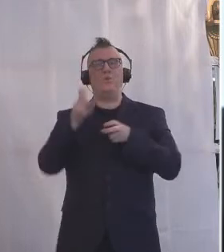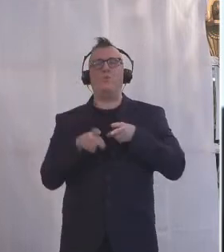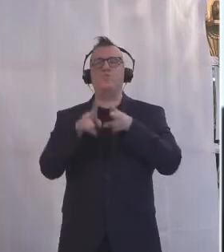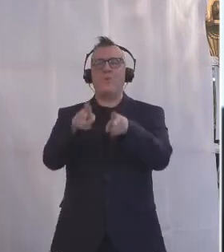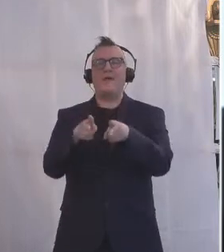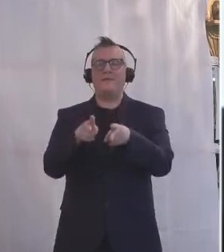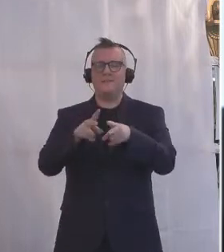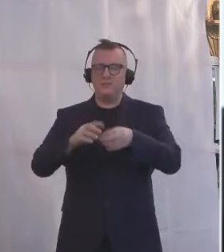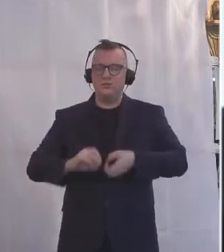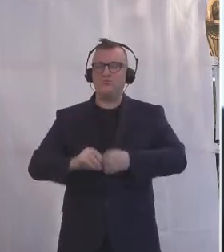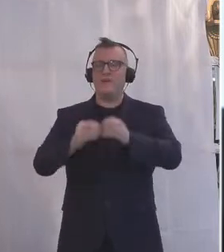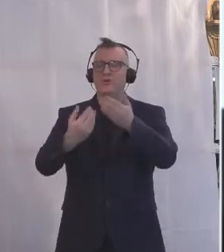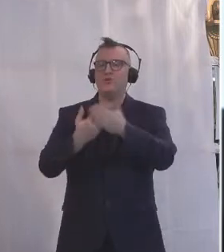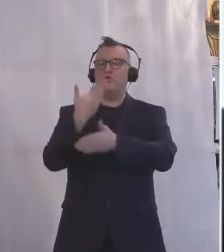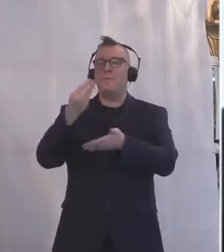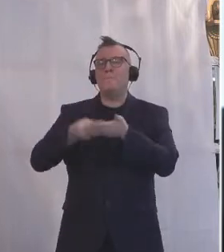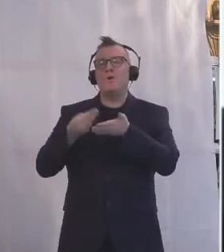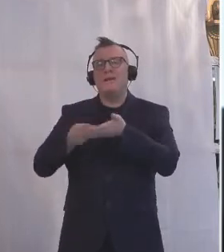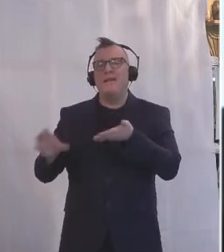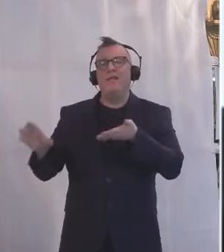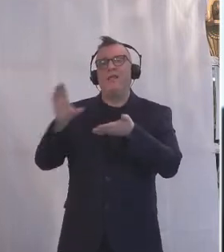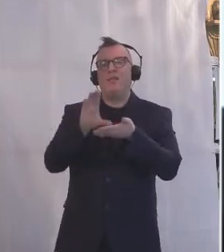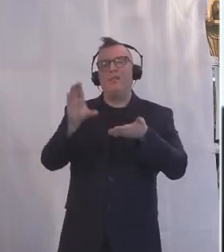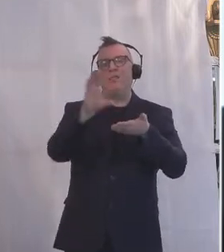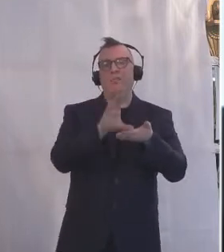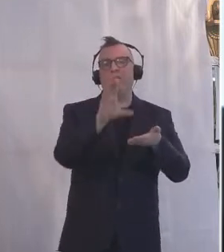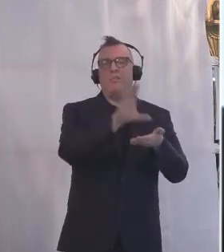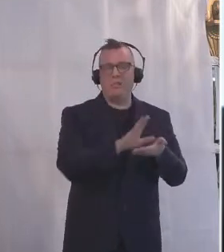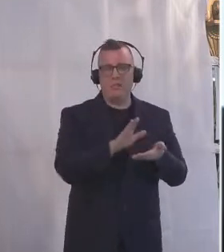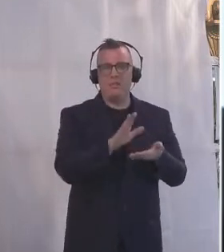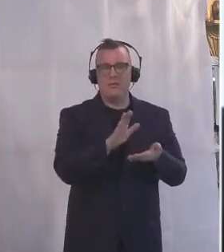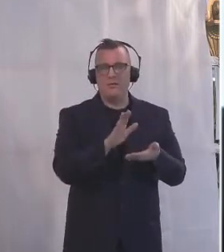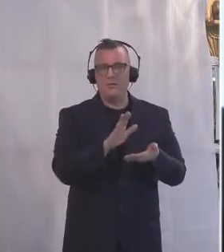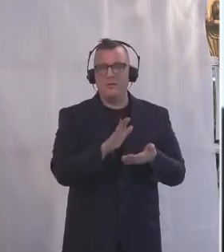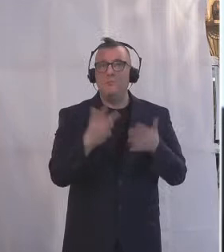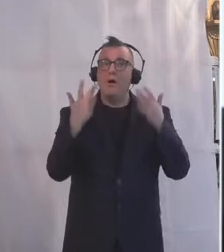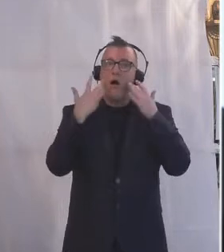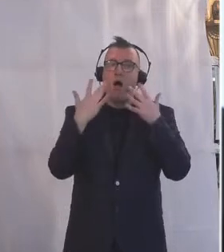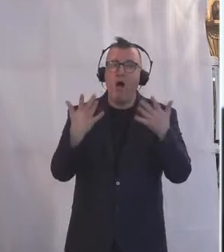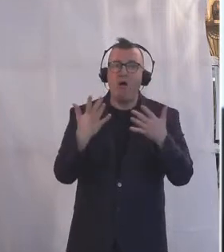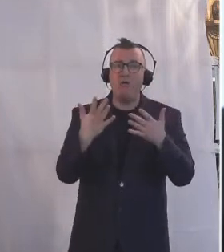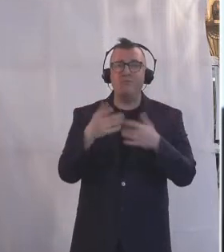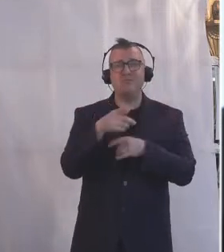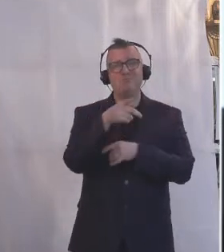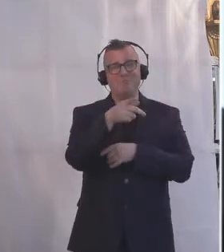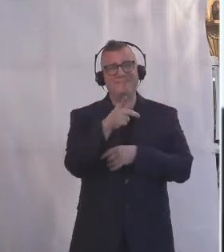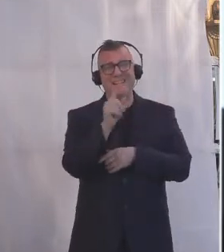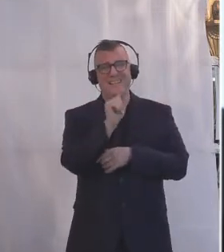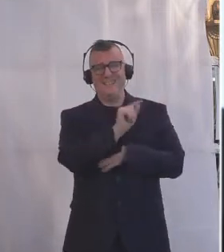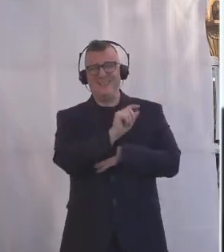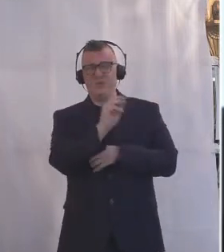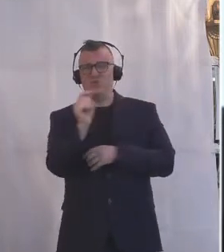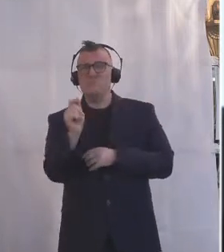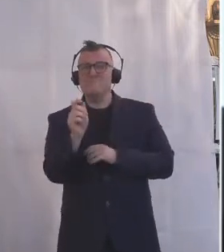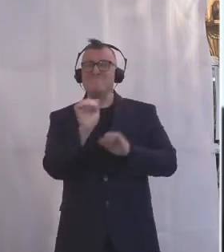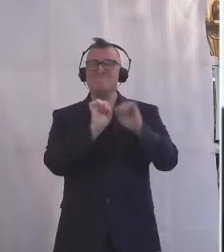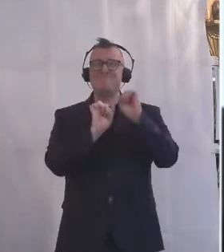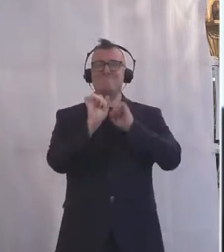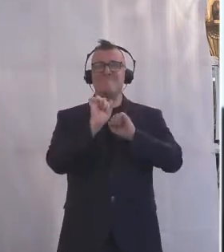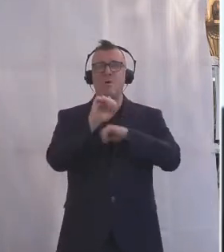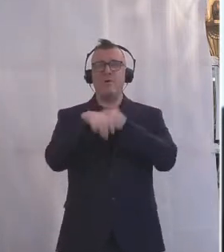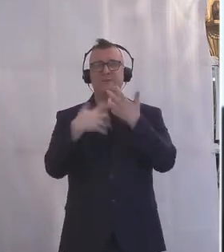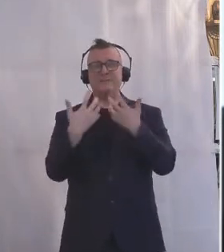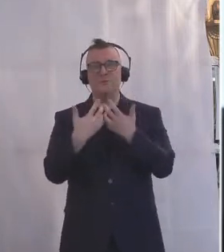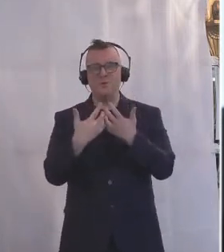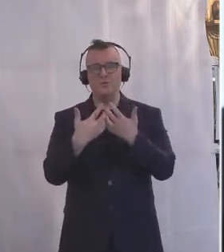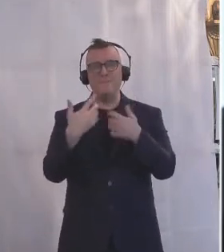order to get new revenue into that industry. But of course, they've been a little bit reluctant when it comes to technology. And